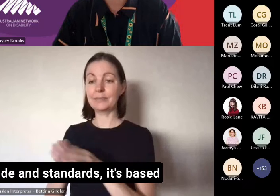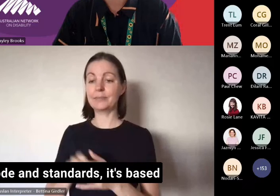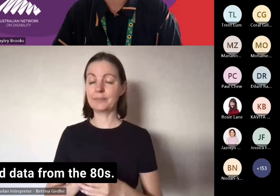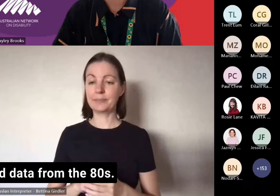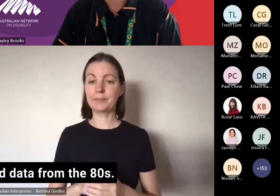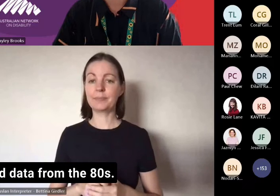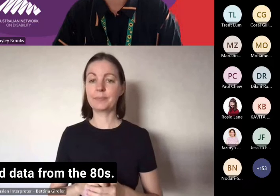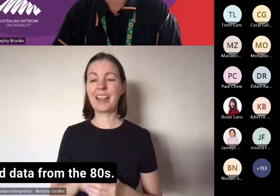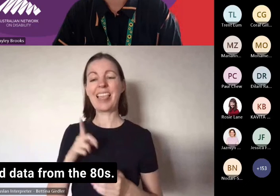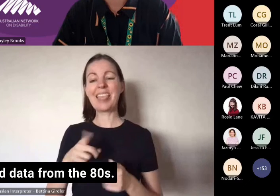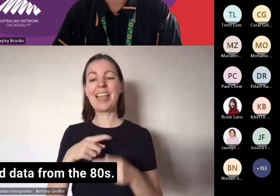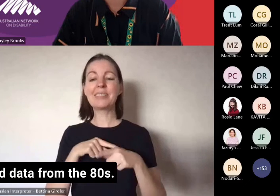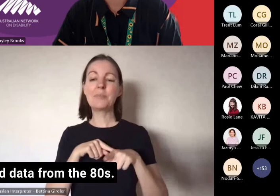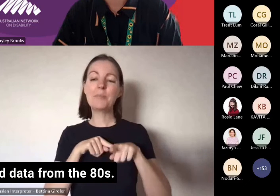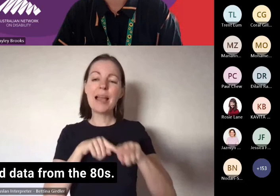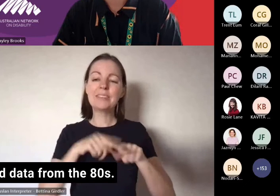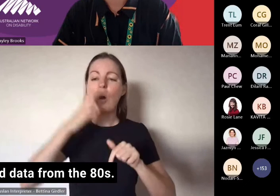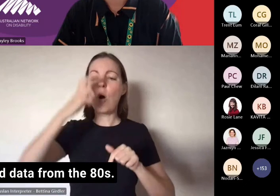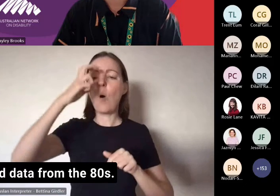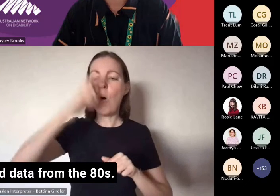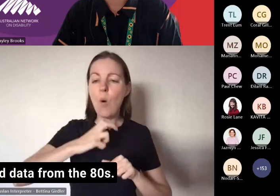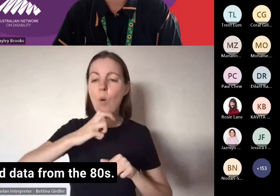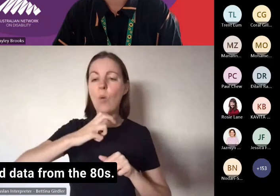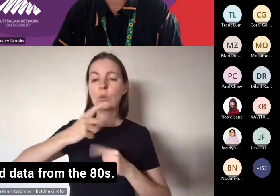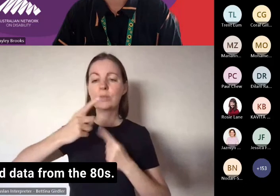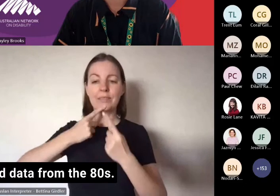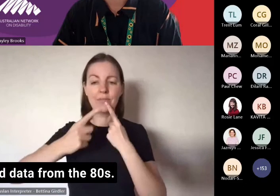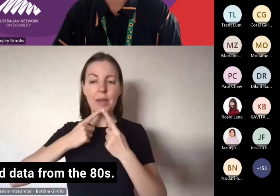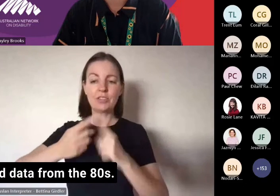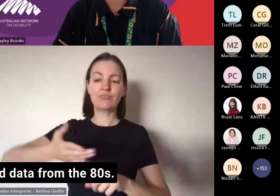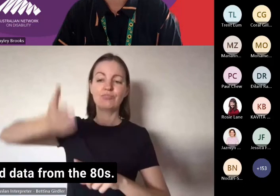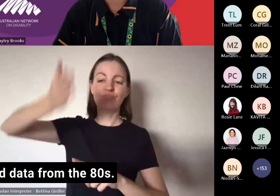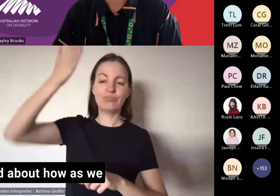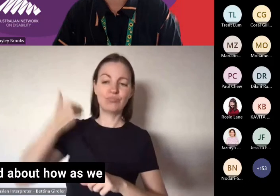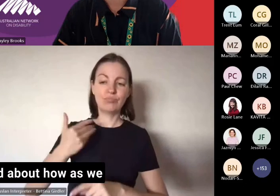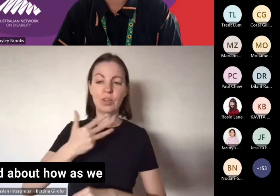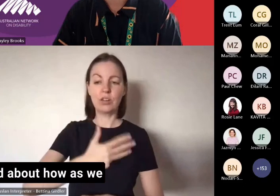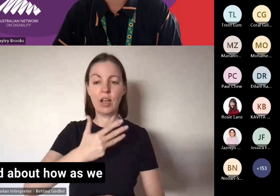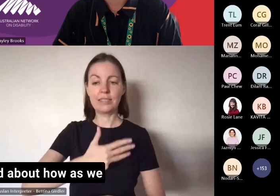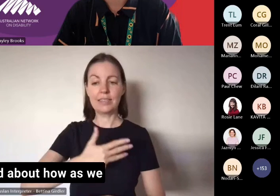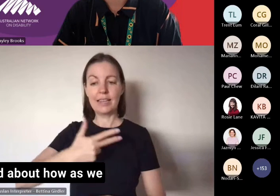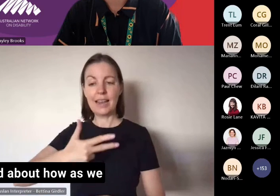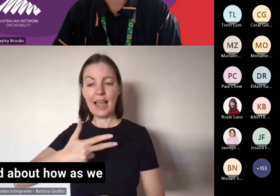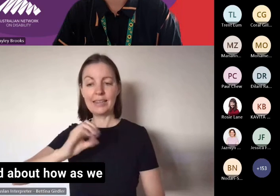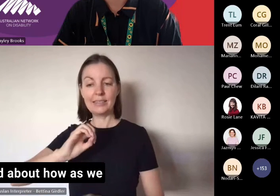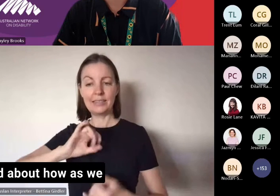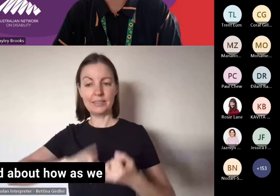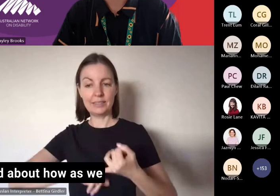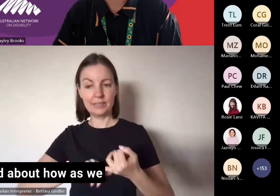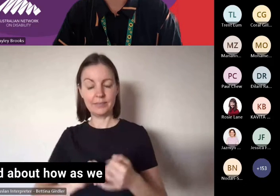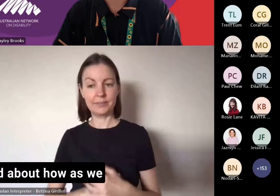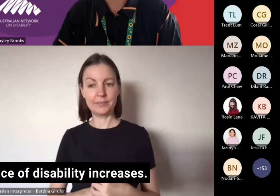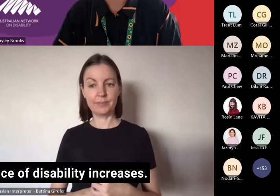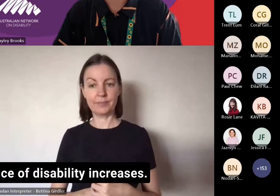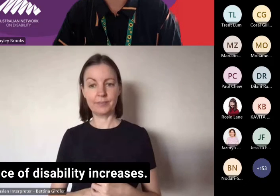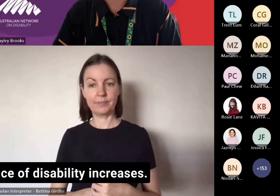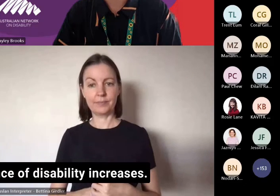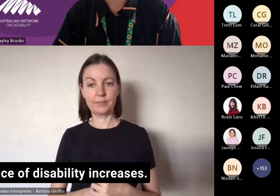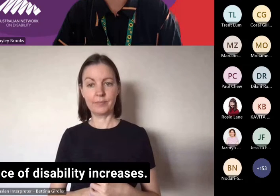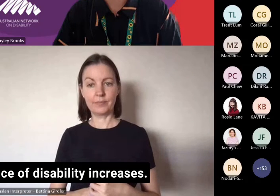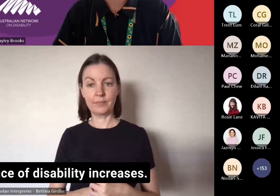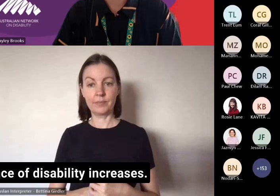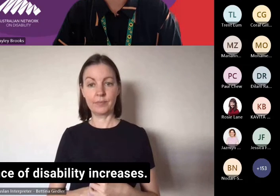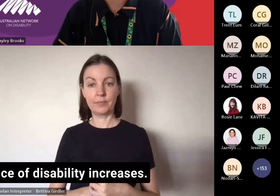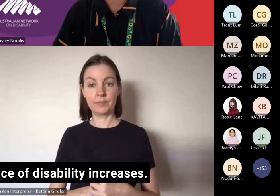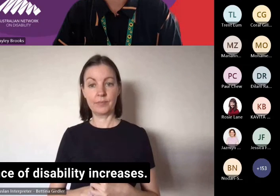you know, it's based on really old data from the 80s. We talked about how, as we age,